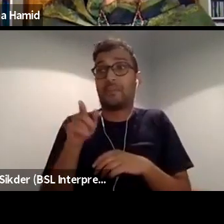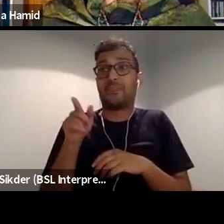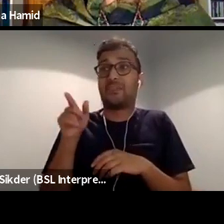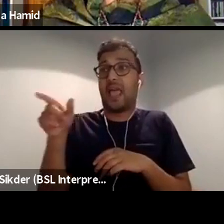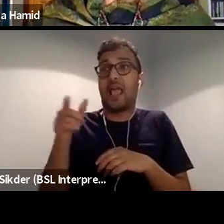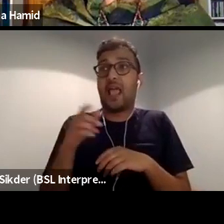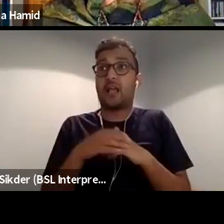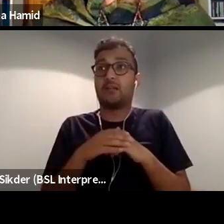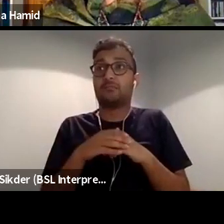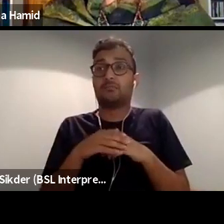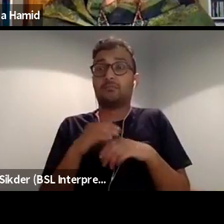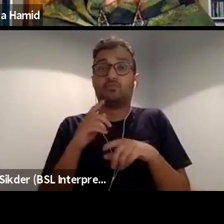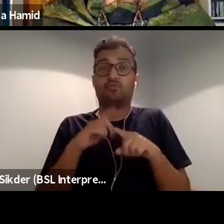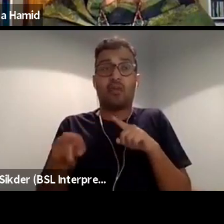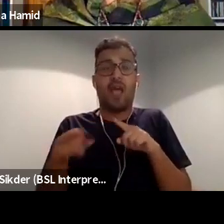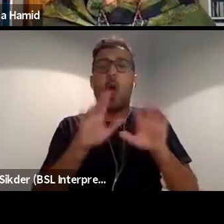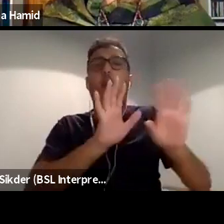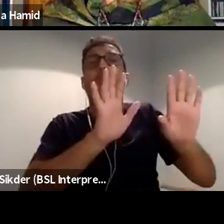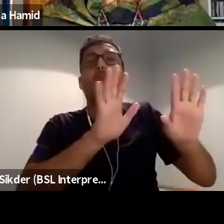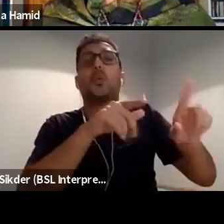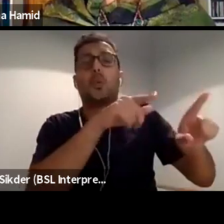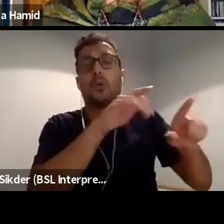excuse any act committed by